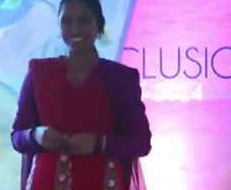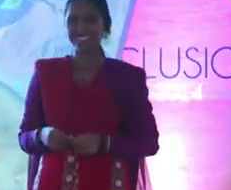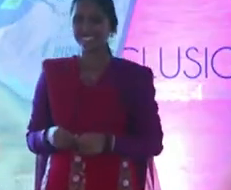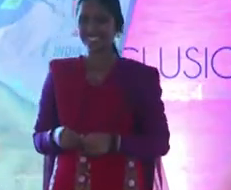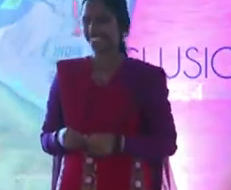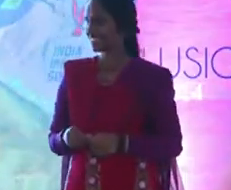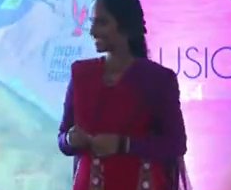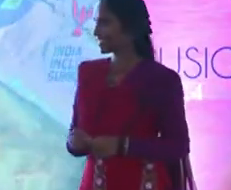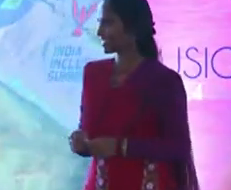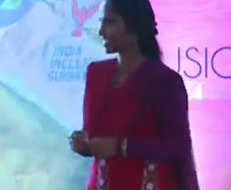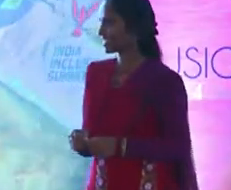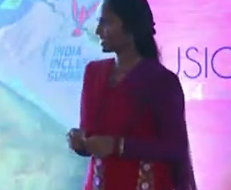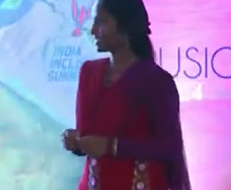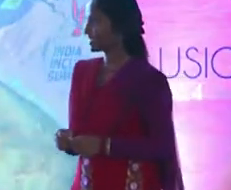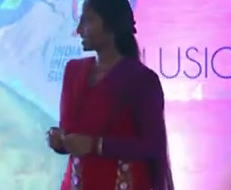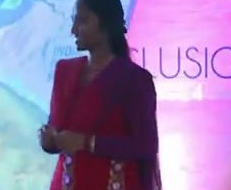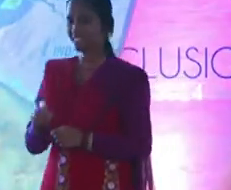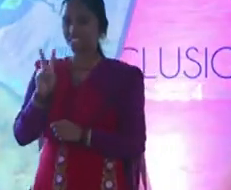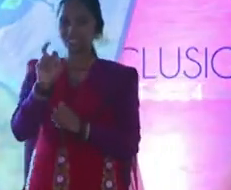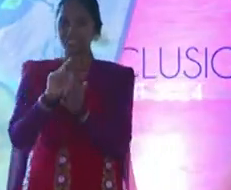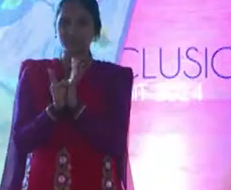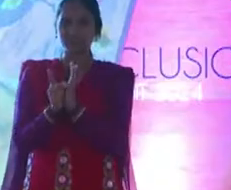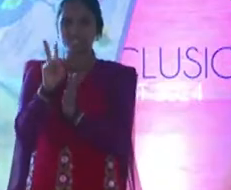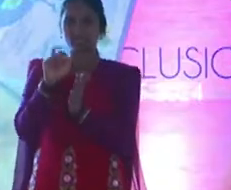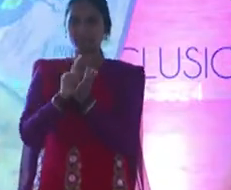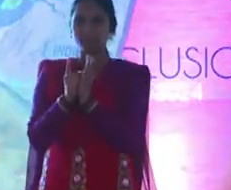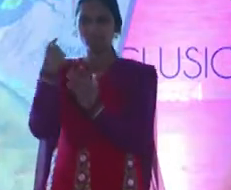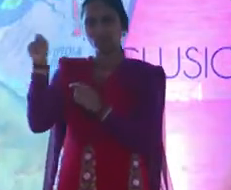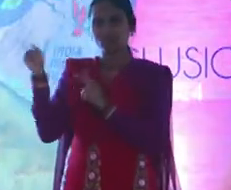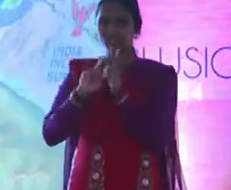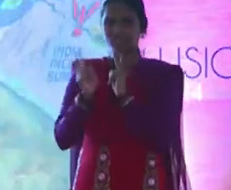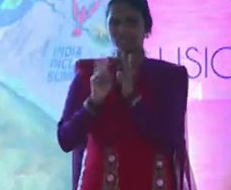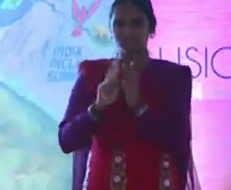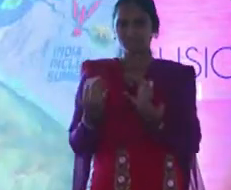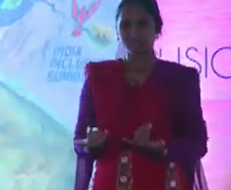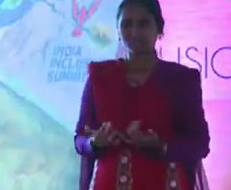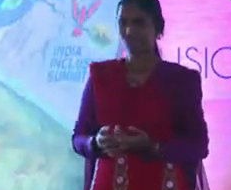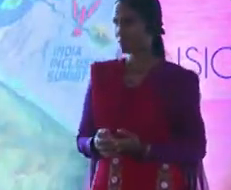How much time would I have? 15 minutes? 20 minutes? That's good enough.